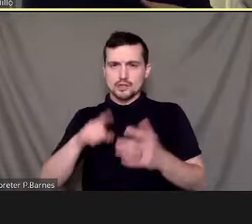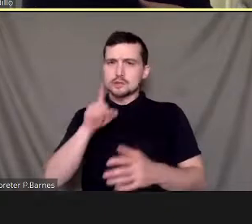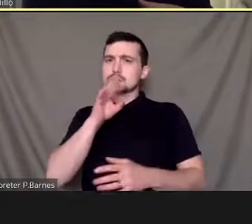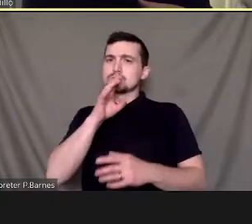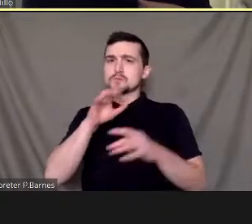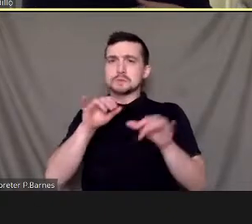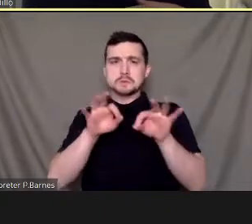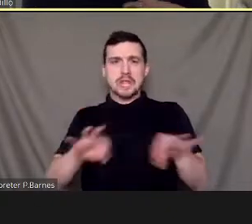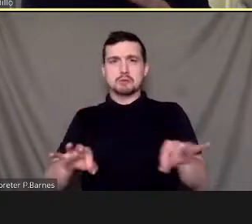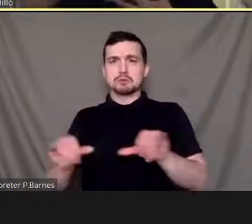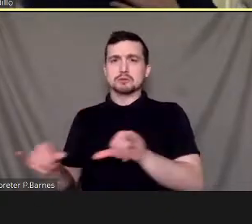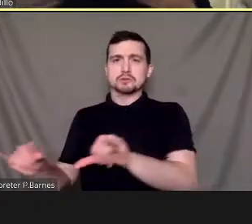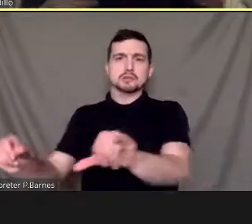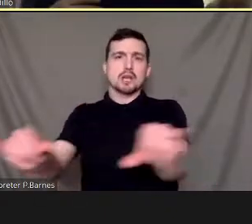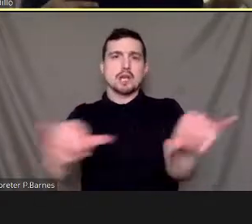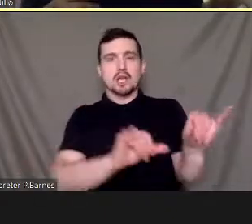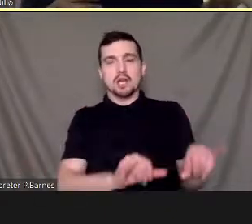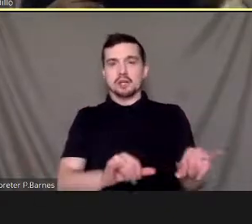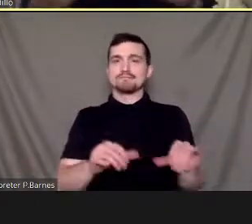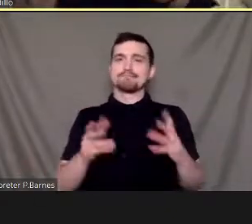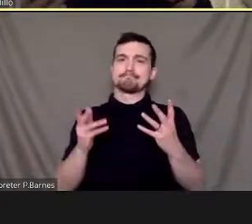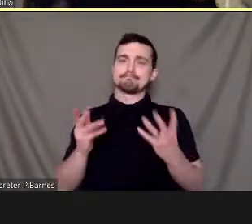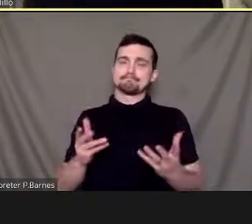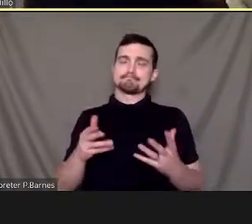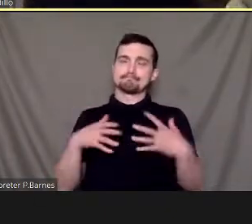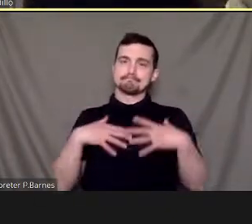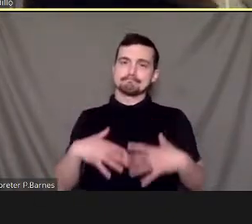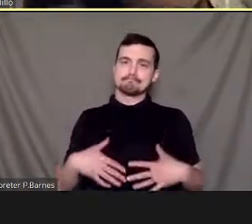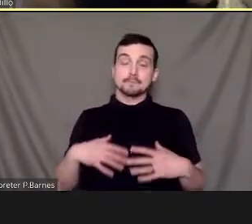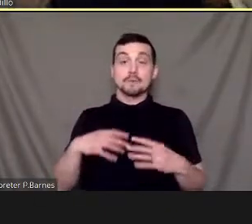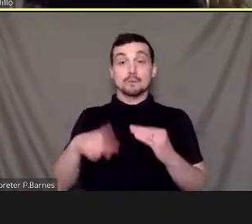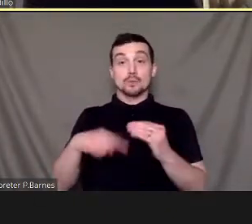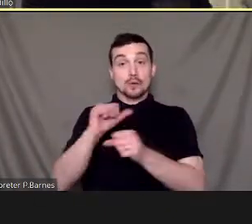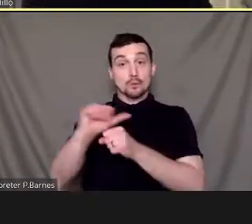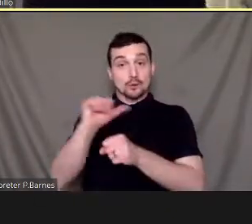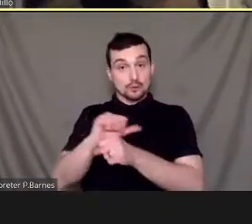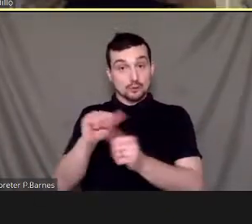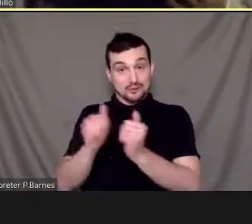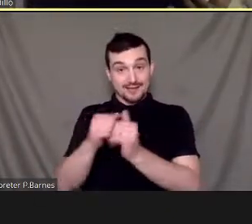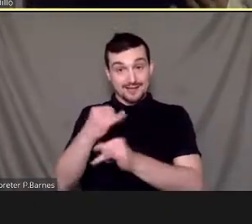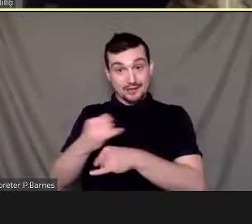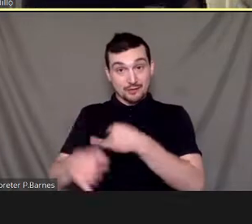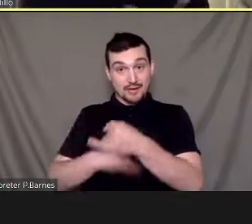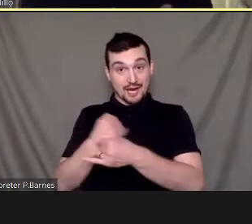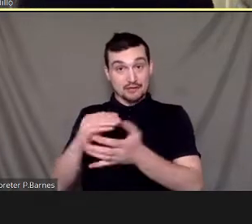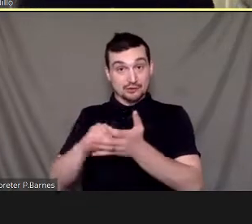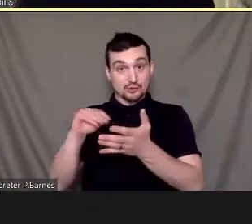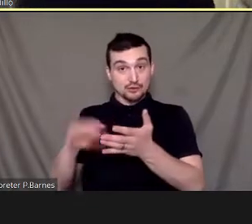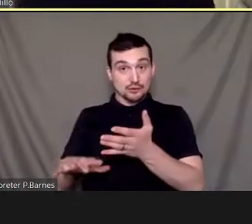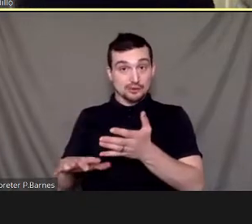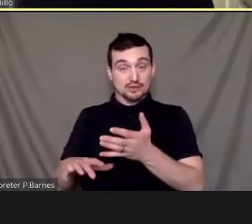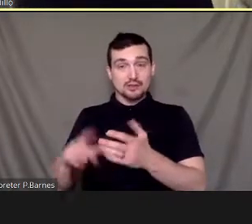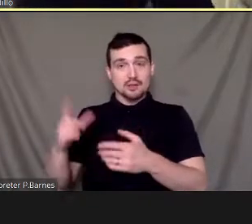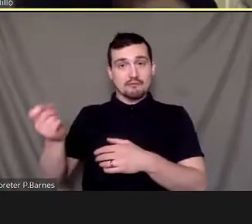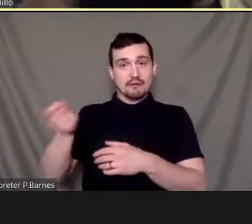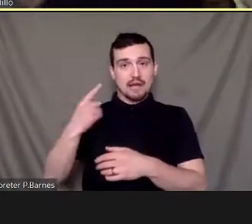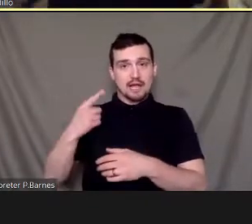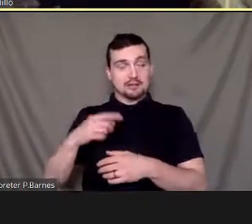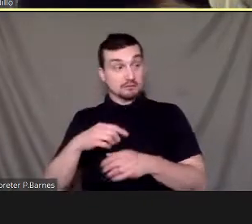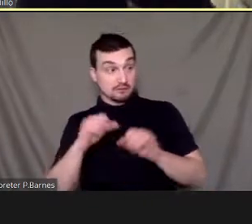So sometimes when I work with my international students, they ask if they can write